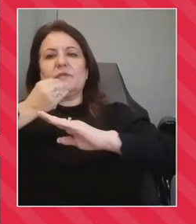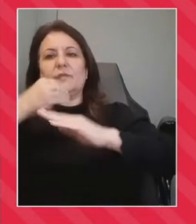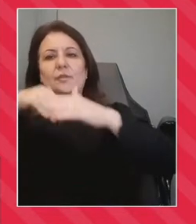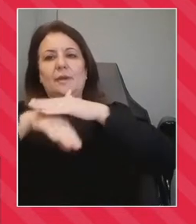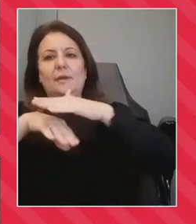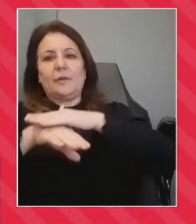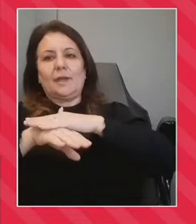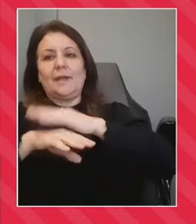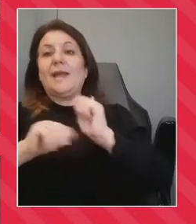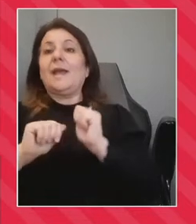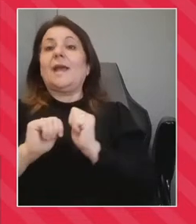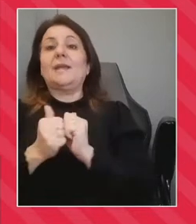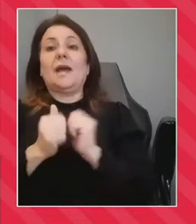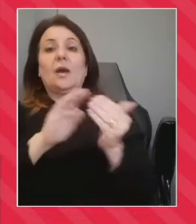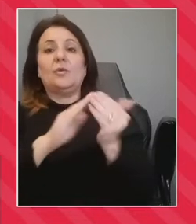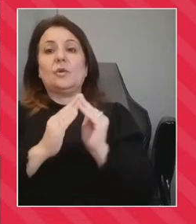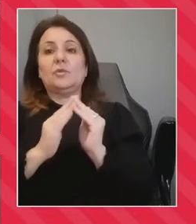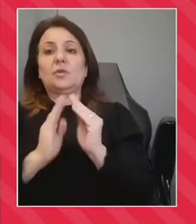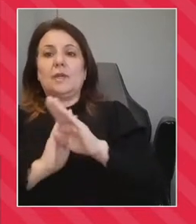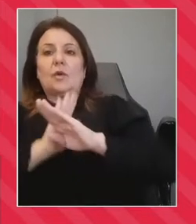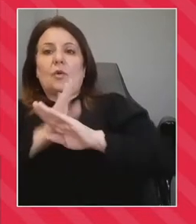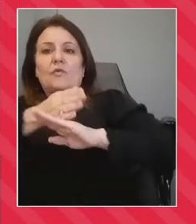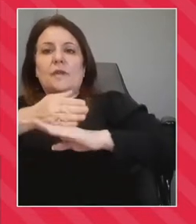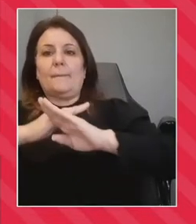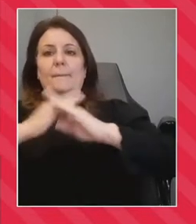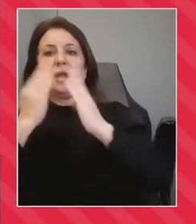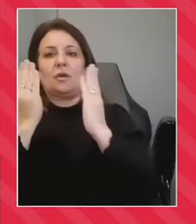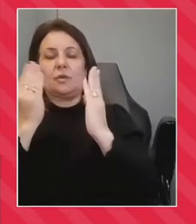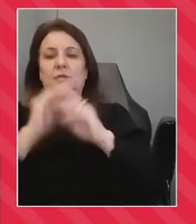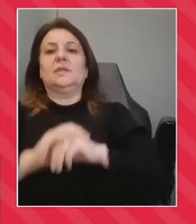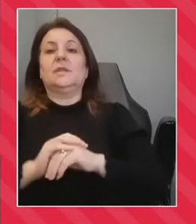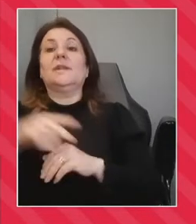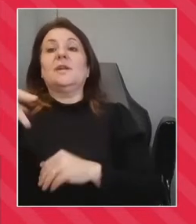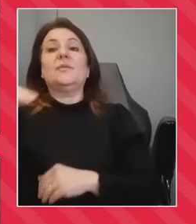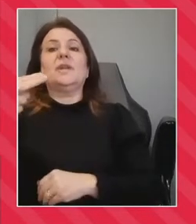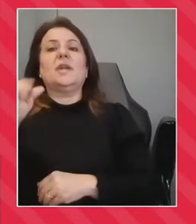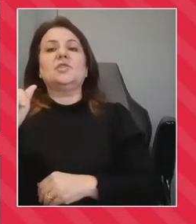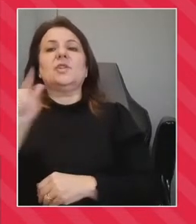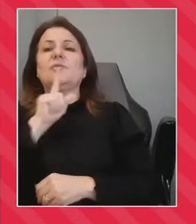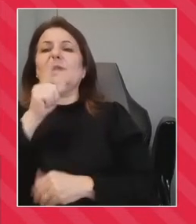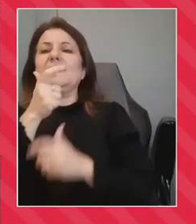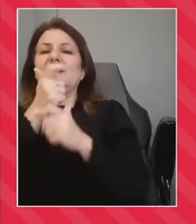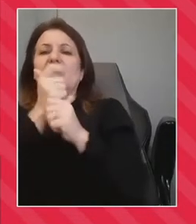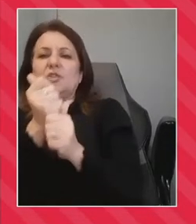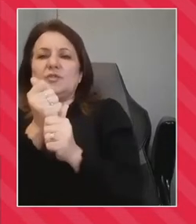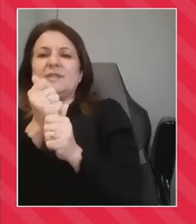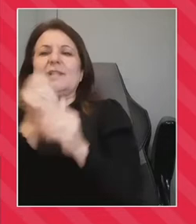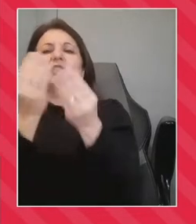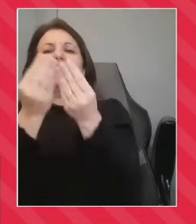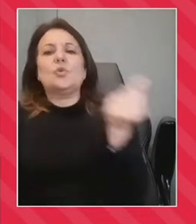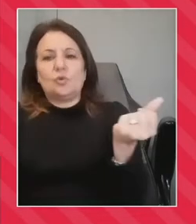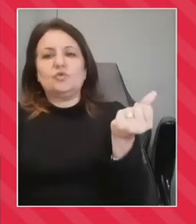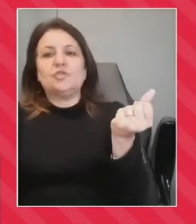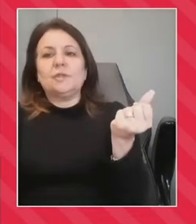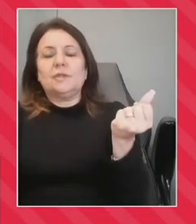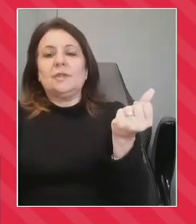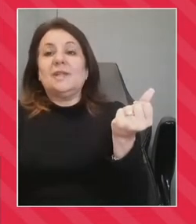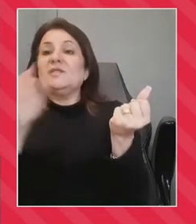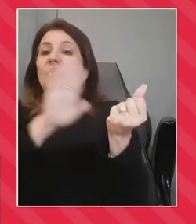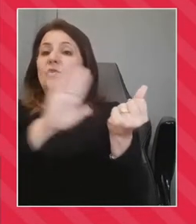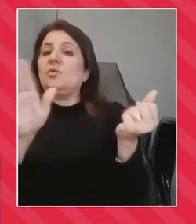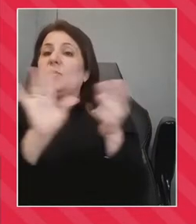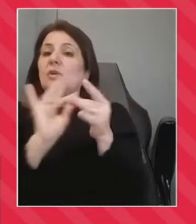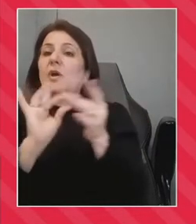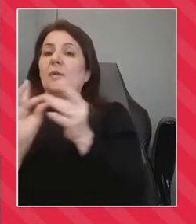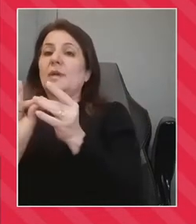are overcoming those barriers. So at PHA, we're very interested in asset-based solutions. So if you can, in your comments, talk about